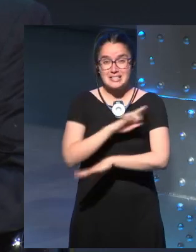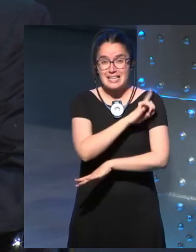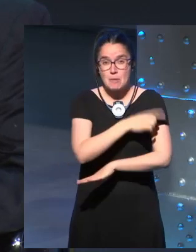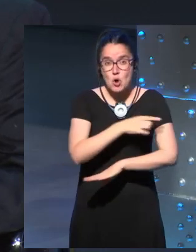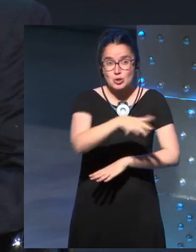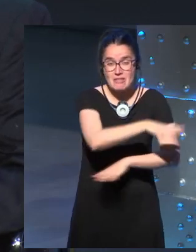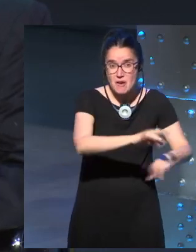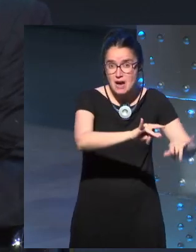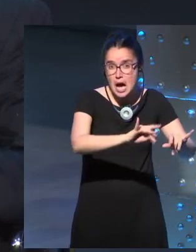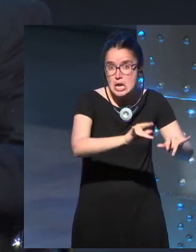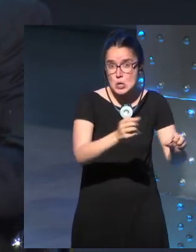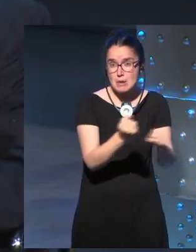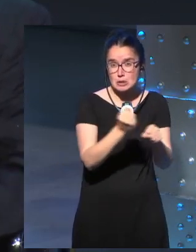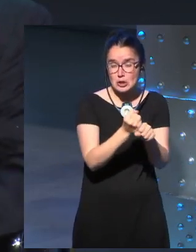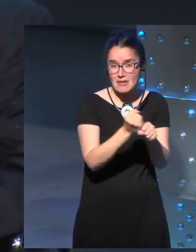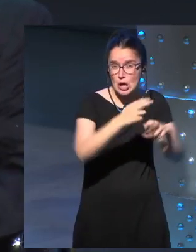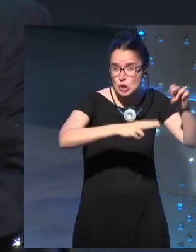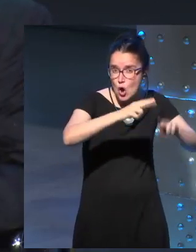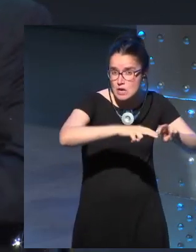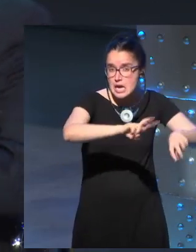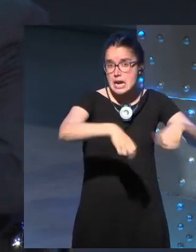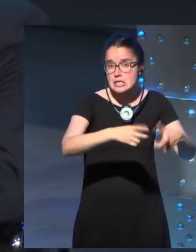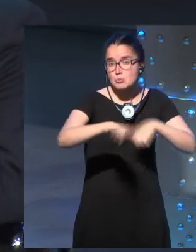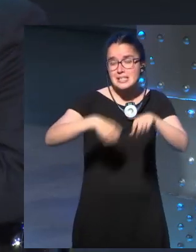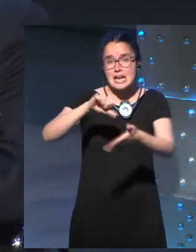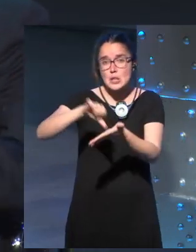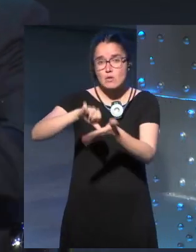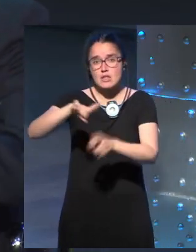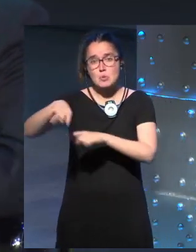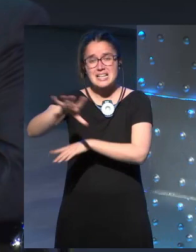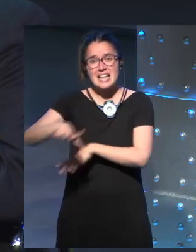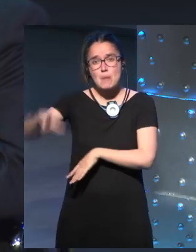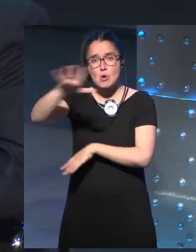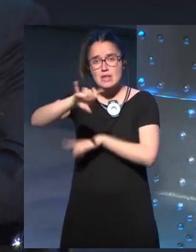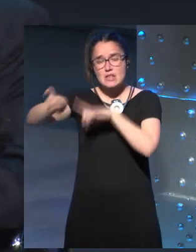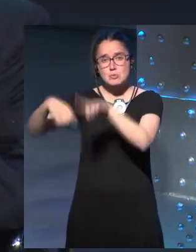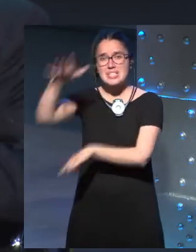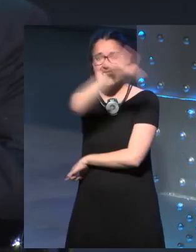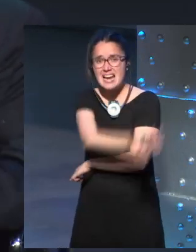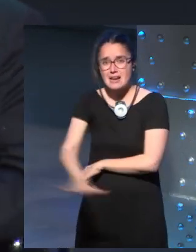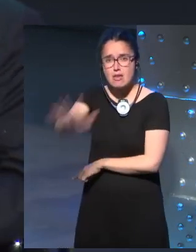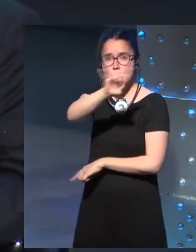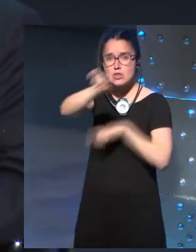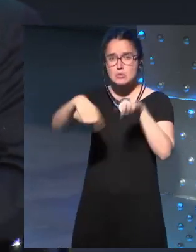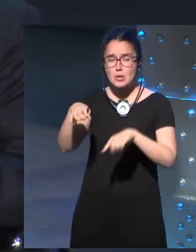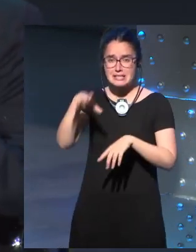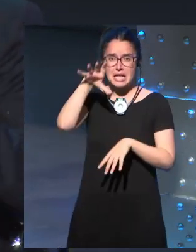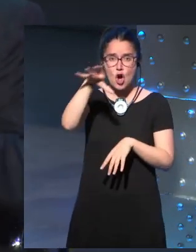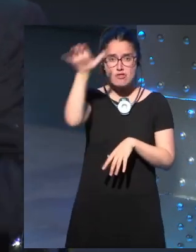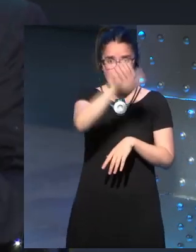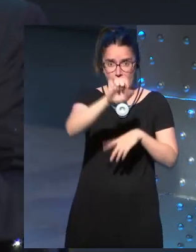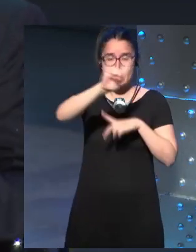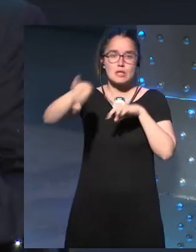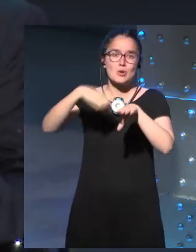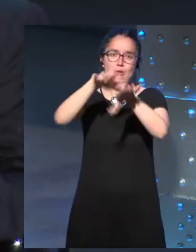I mean, this was the neighborhood sport. It came to be the province sport, the nation sport,